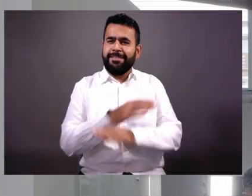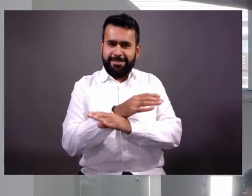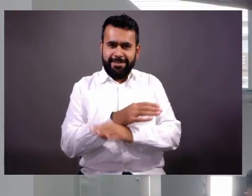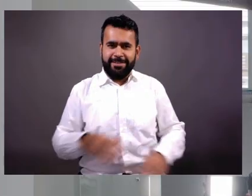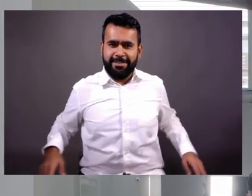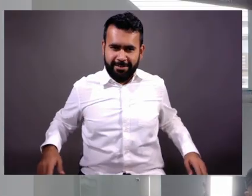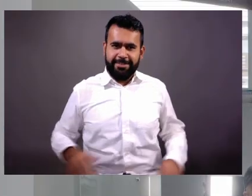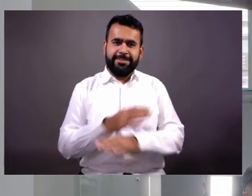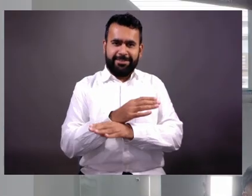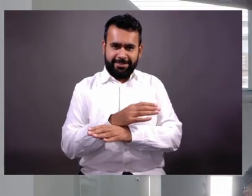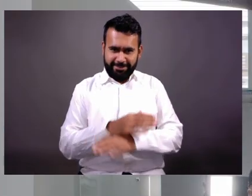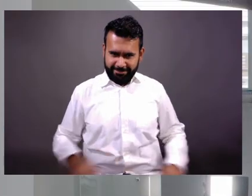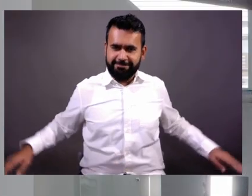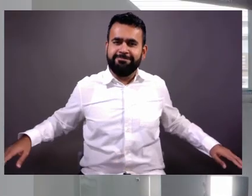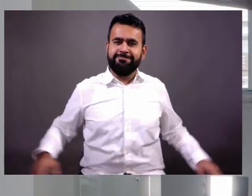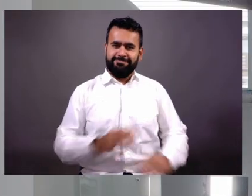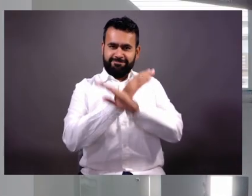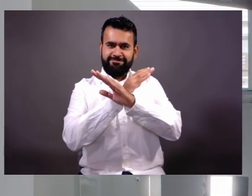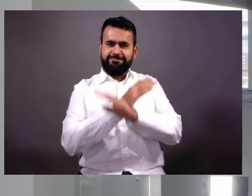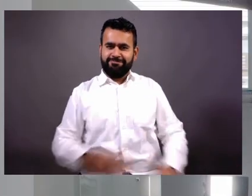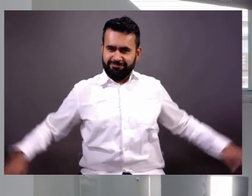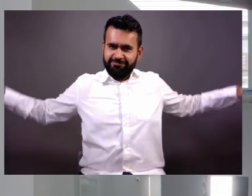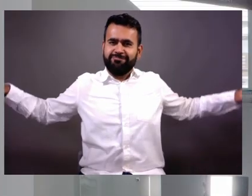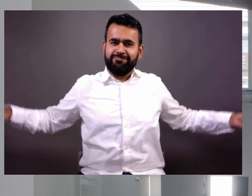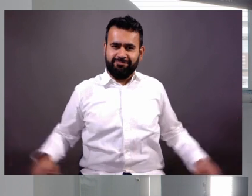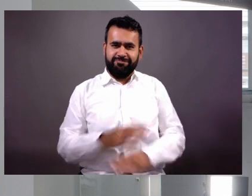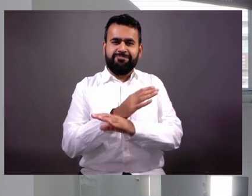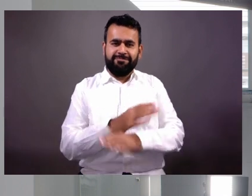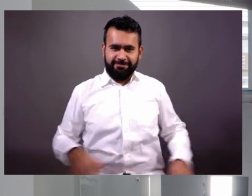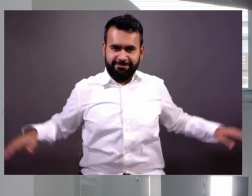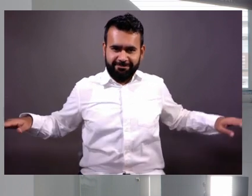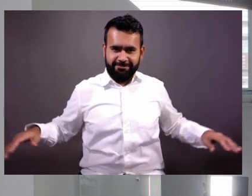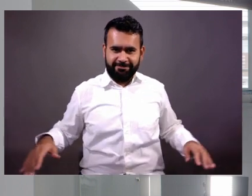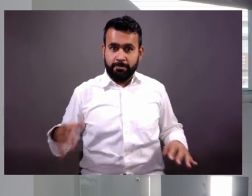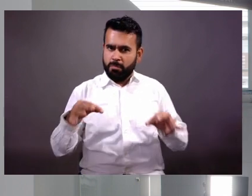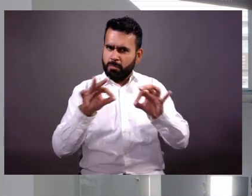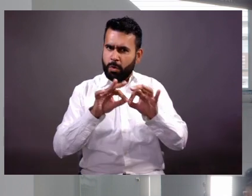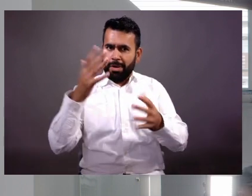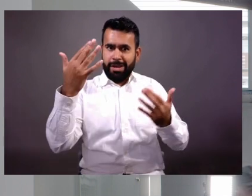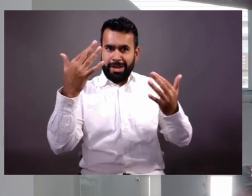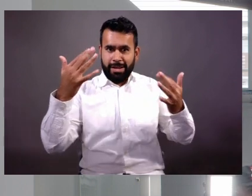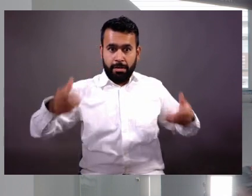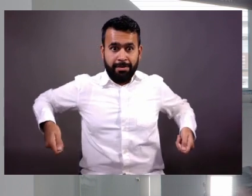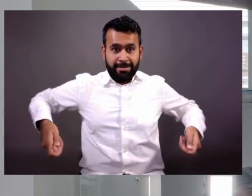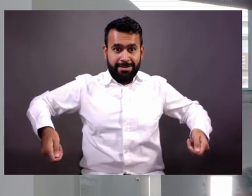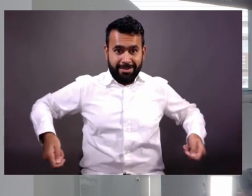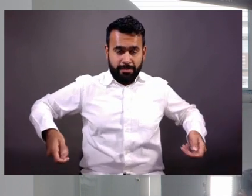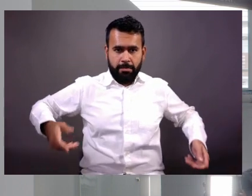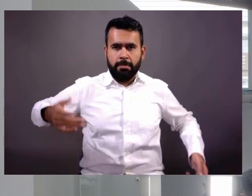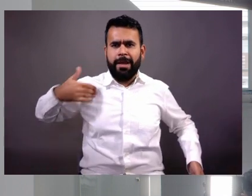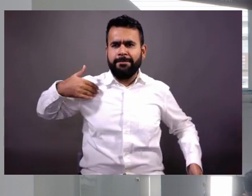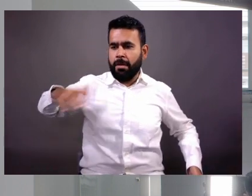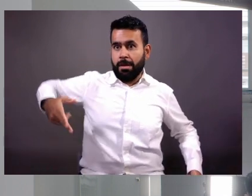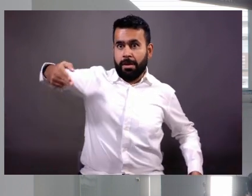2, 3, 4, 5, 6, 7, 8. But then to do the pivot, you need your hands on